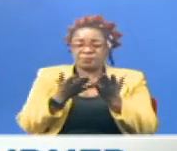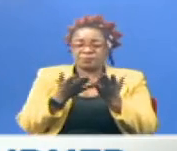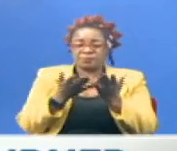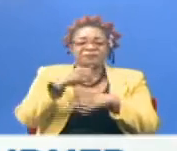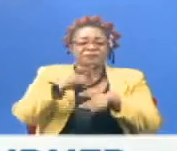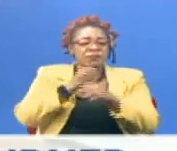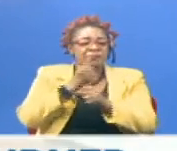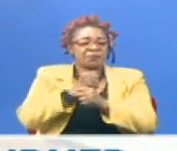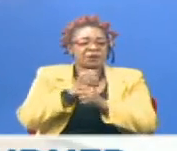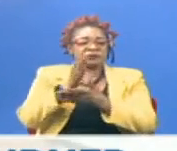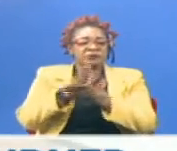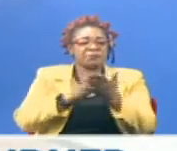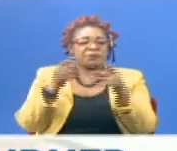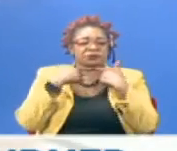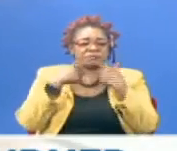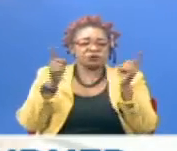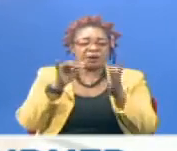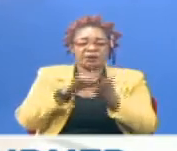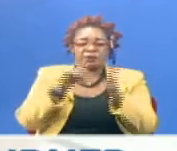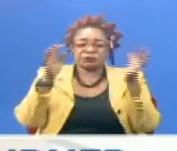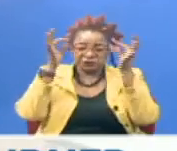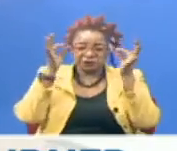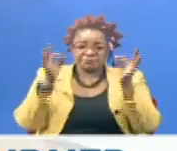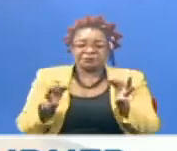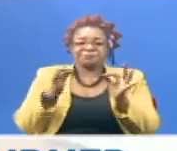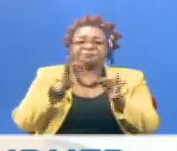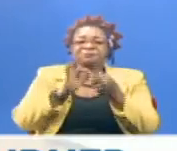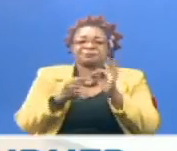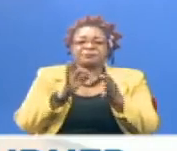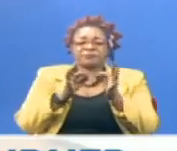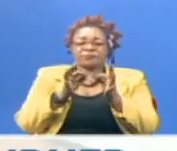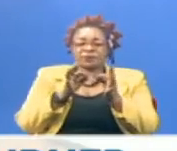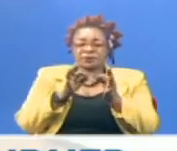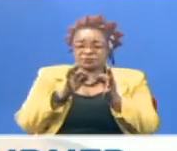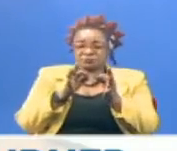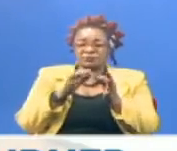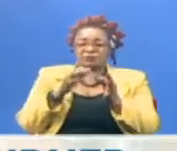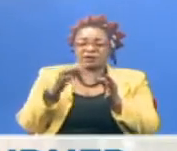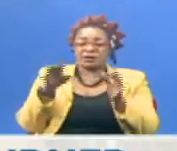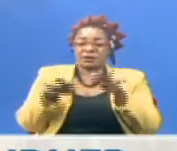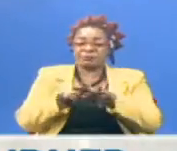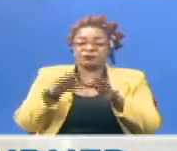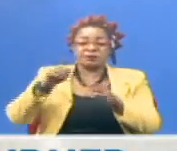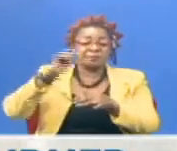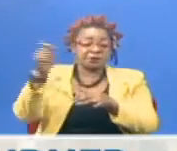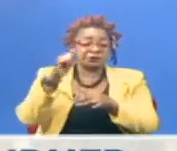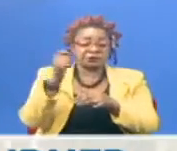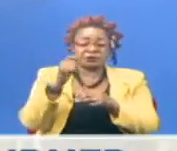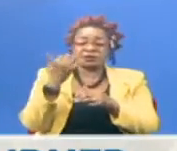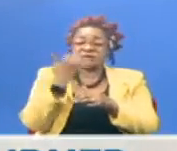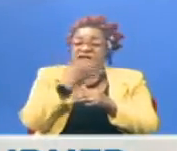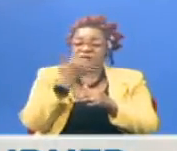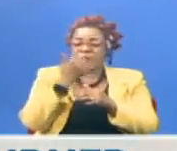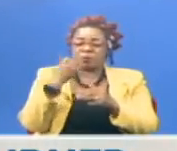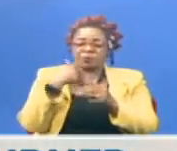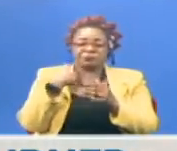an announcement that will determine whether the sitting deputy president will be prosecuted or his case will be